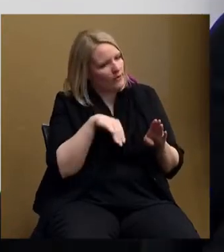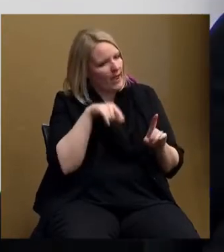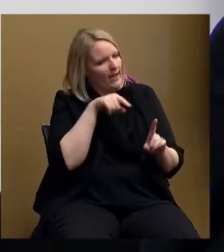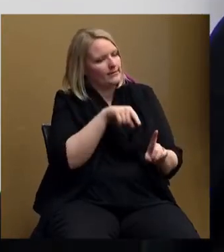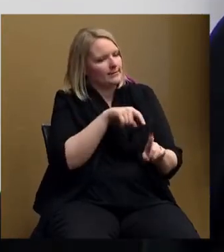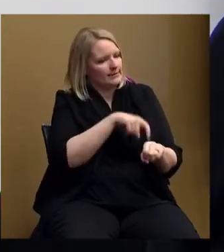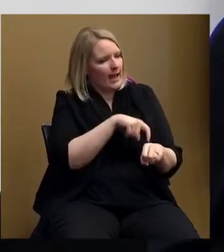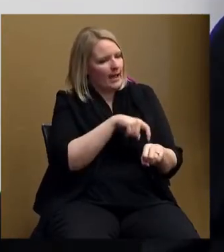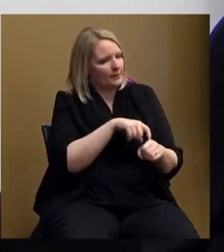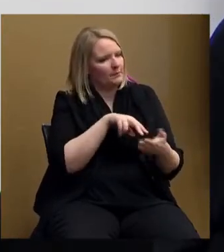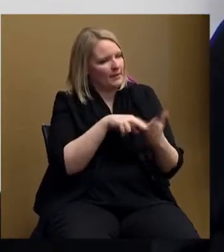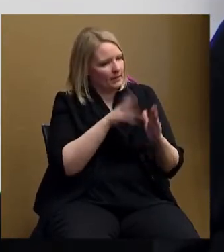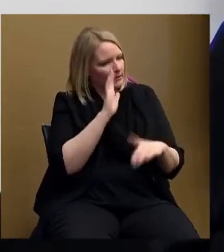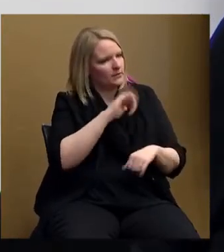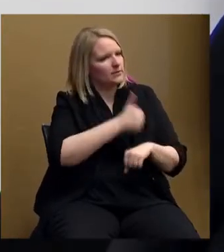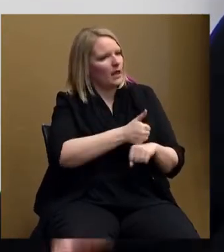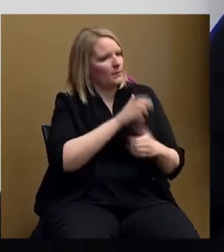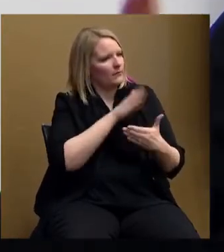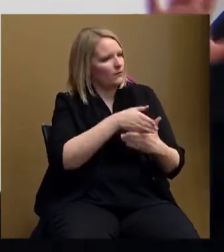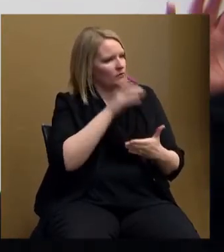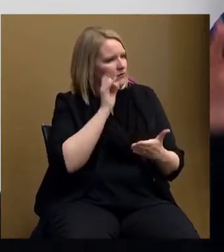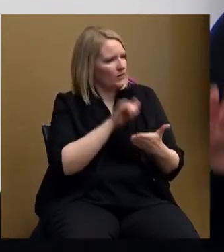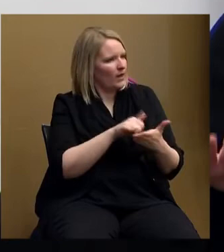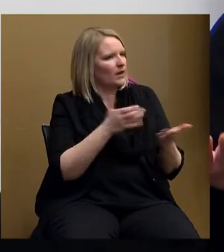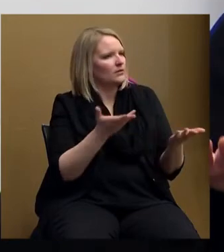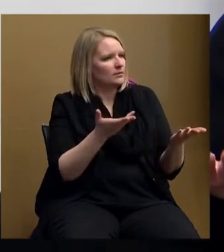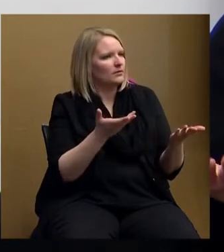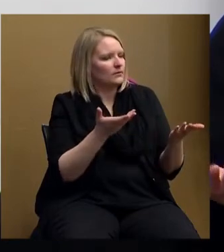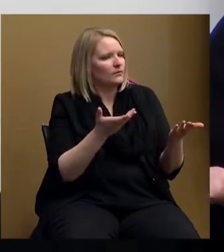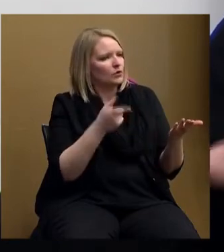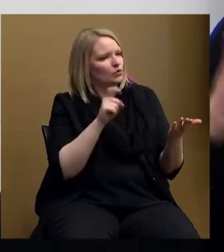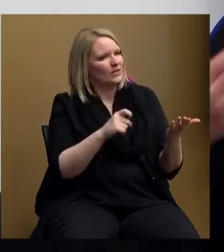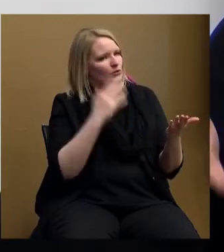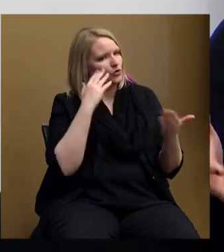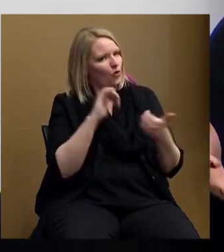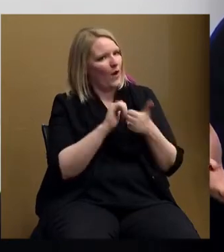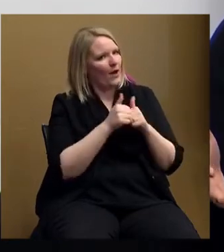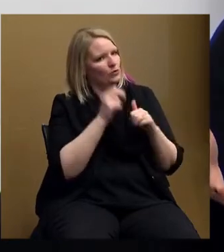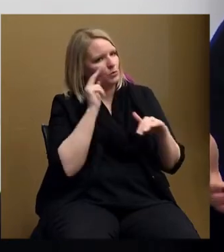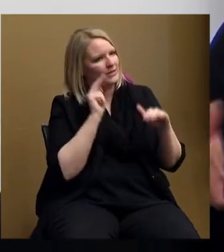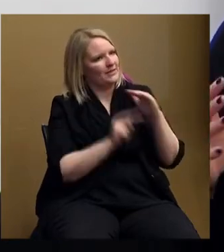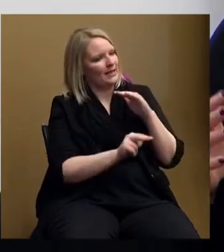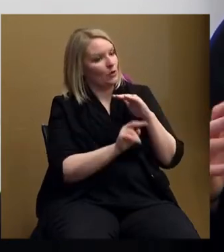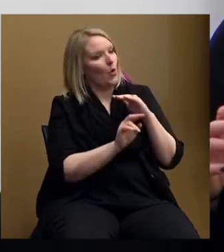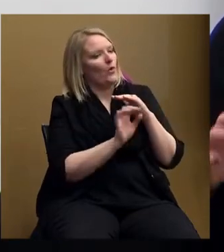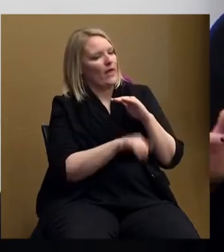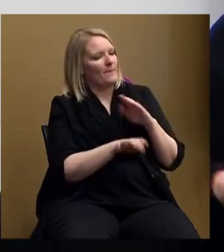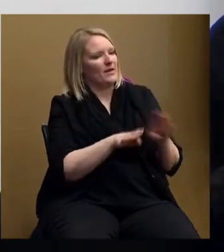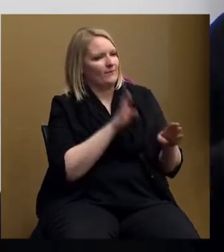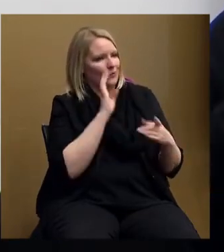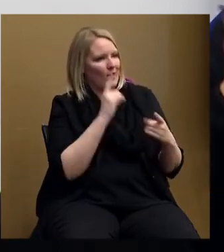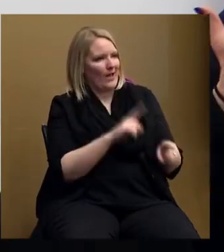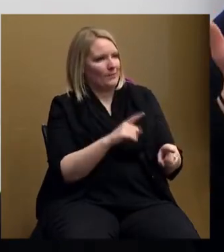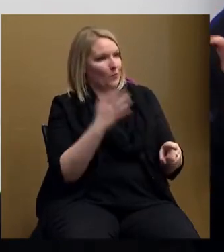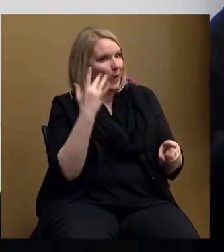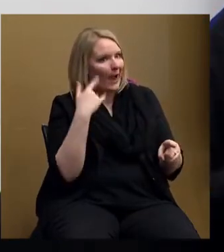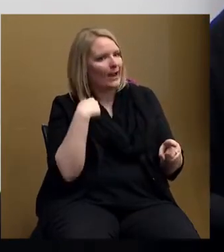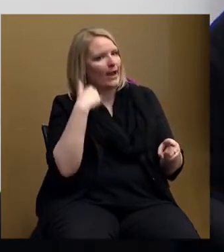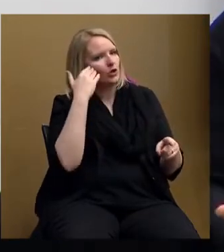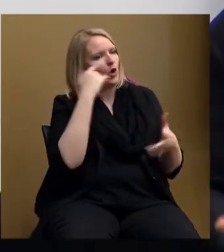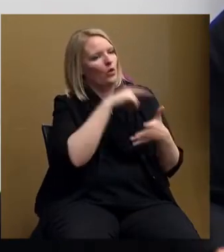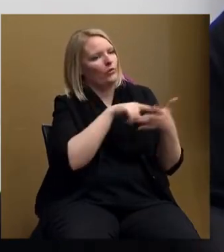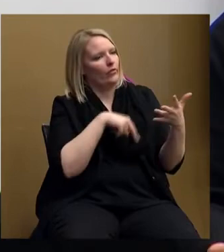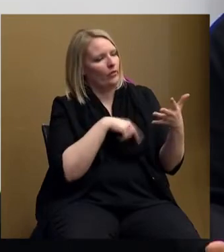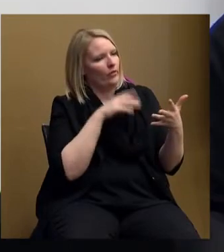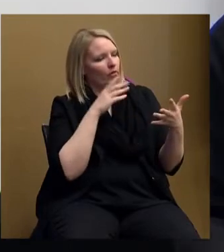list that Katie had. It's just knowing how to predict when it's going to happen, because that's when you need to kind of